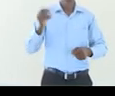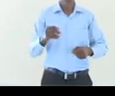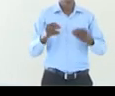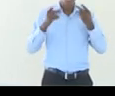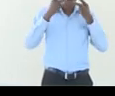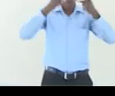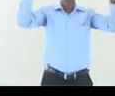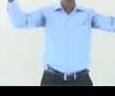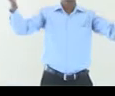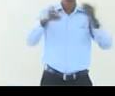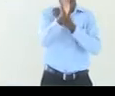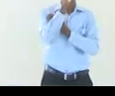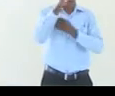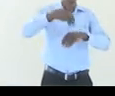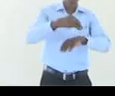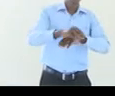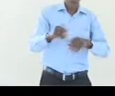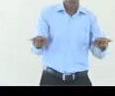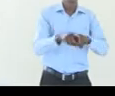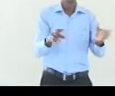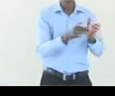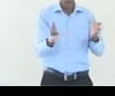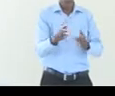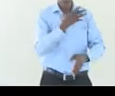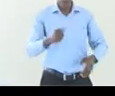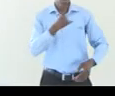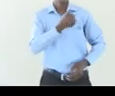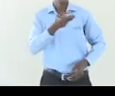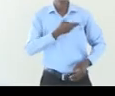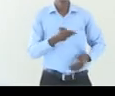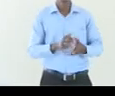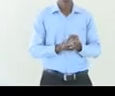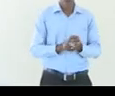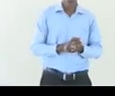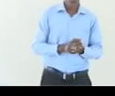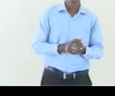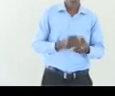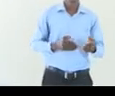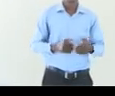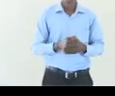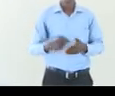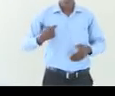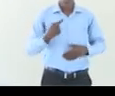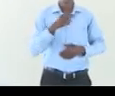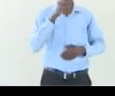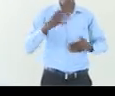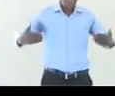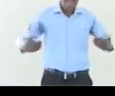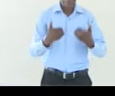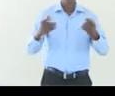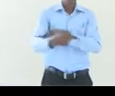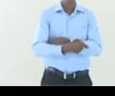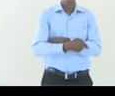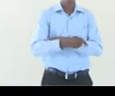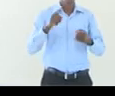choice. What is the choice? To stand for or against Jesus. By standing for Jesus means more than